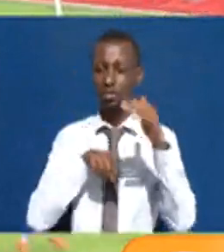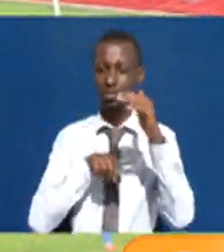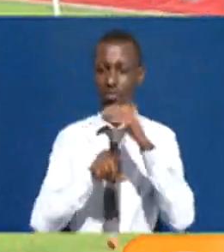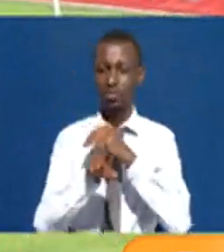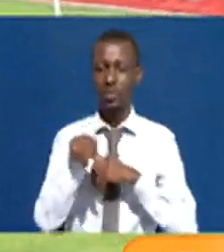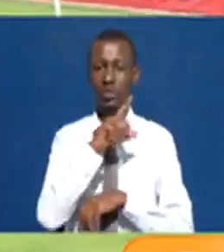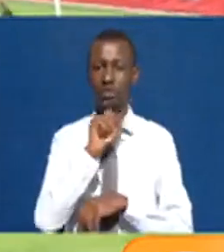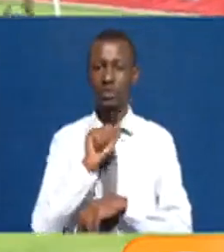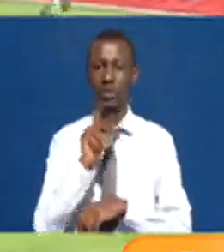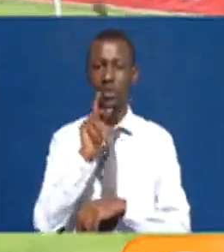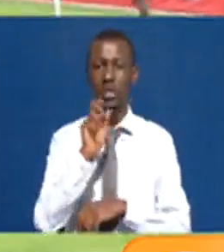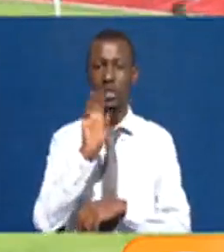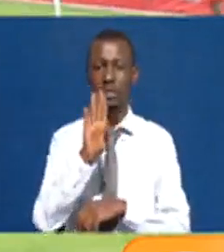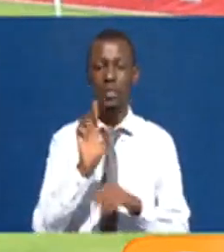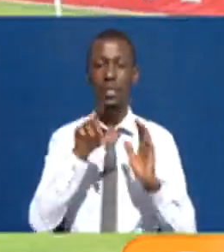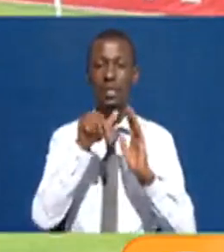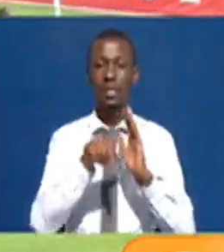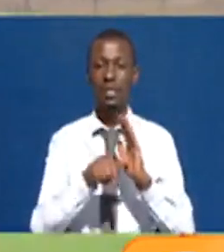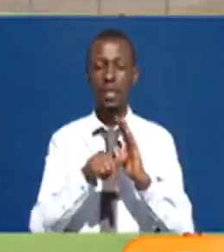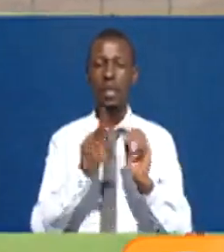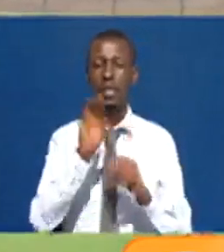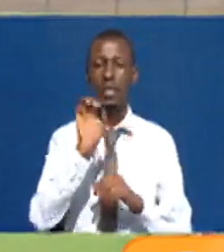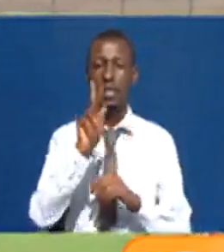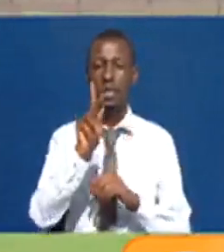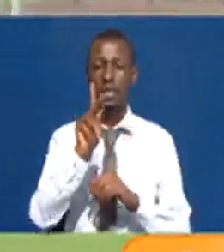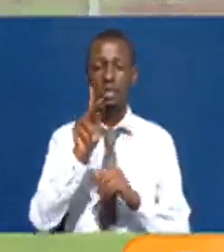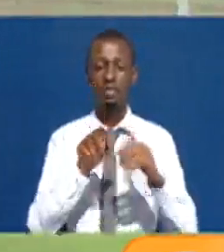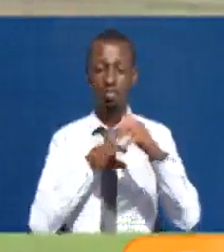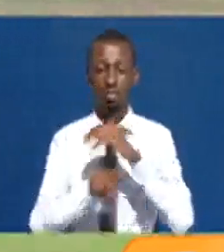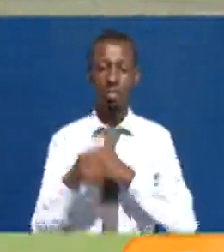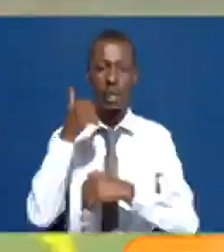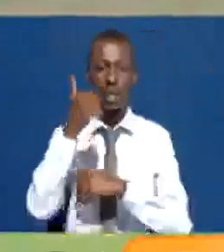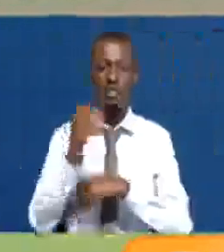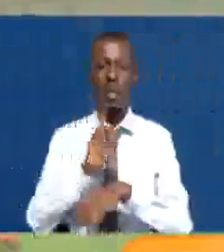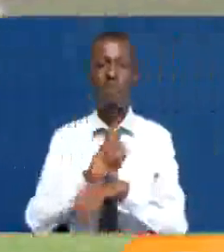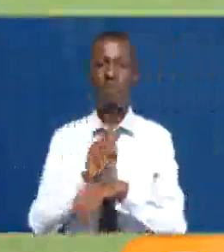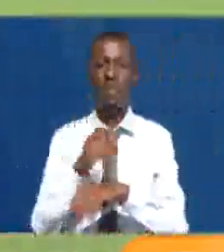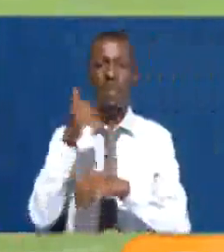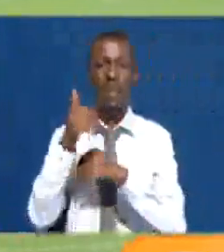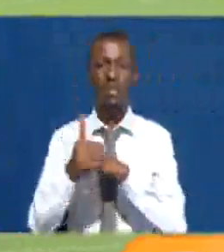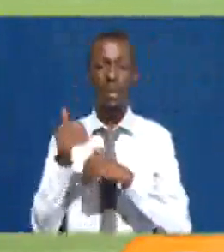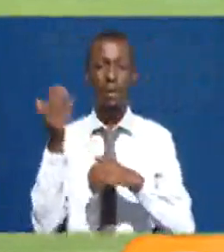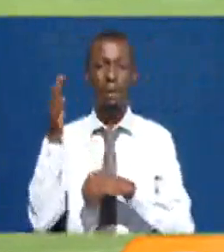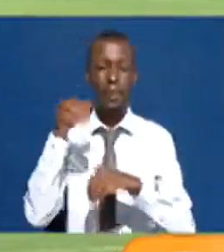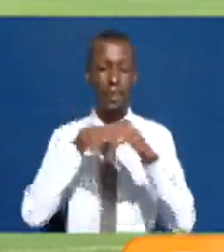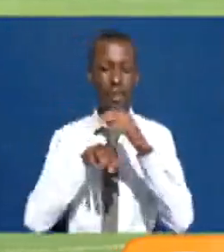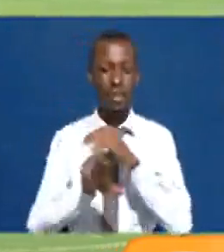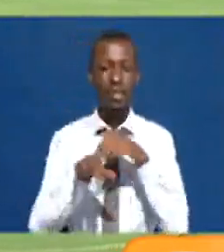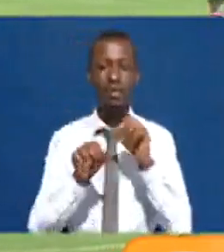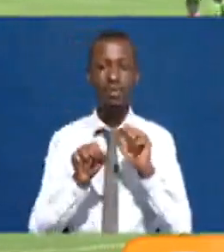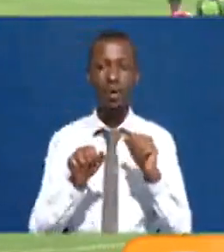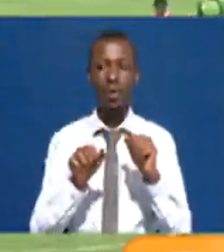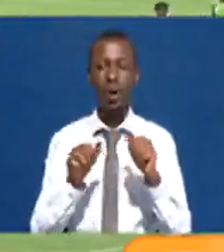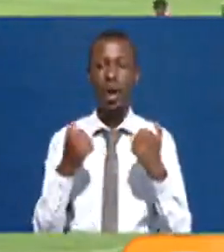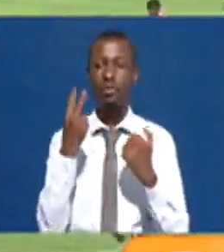with Derek Otanga, and needed only 5 minutes after his introduction to double the lead as Herit